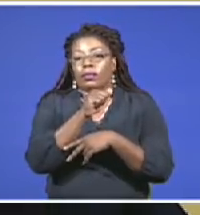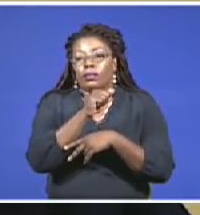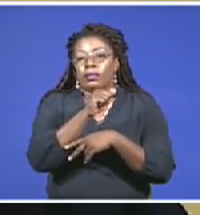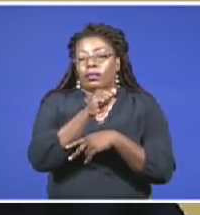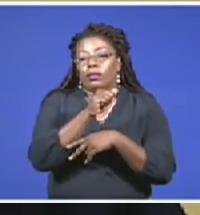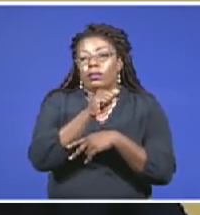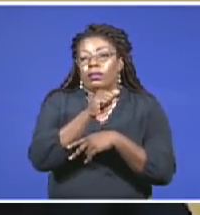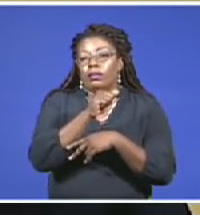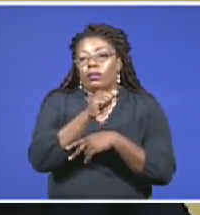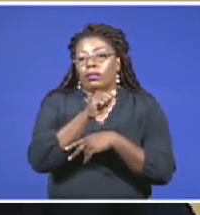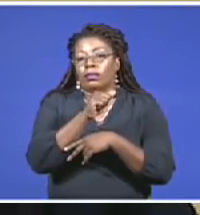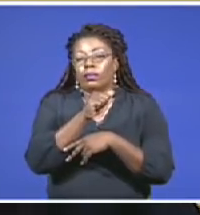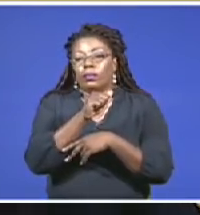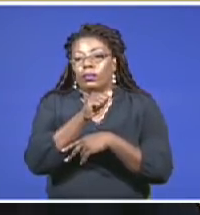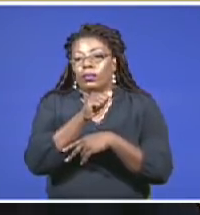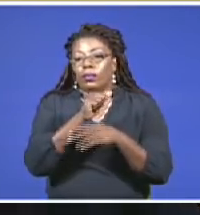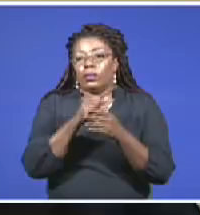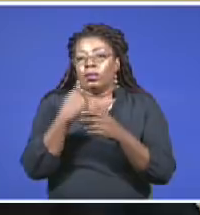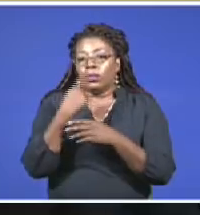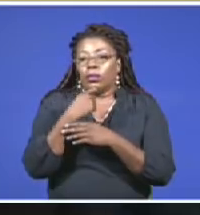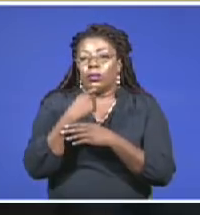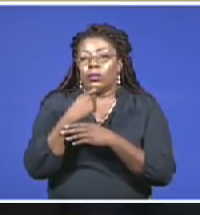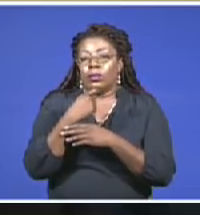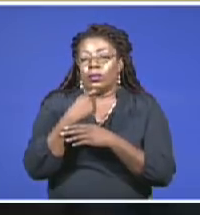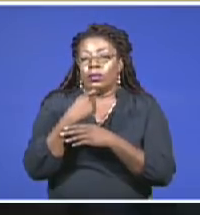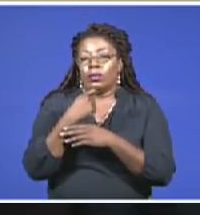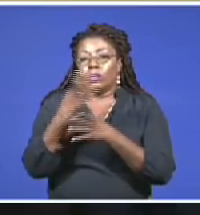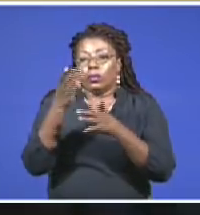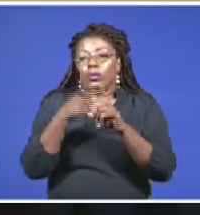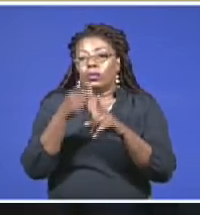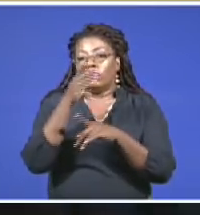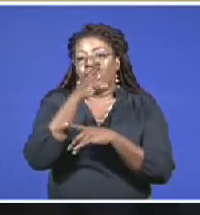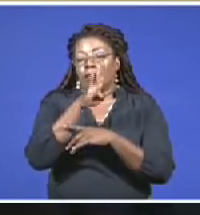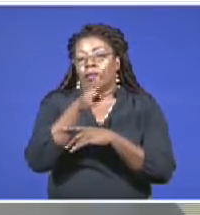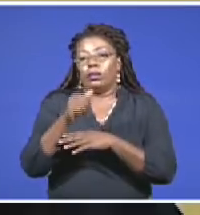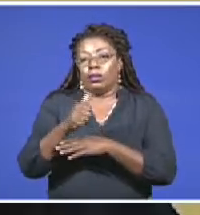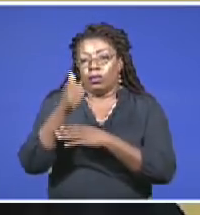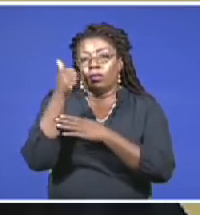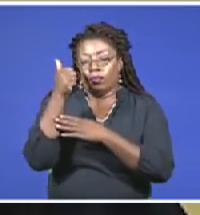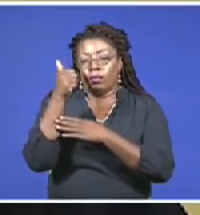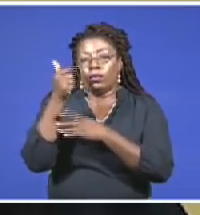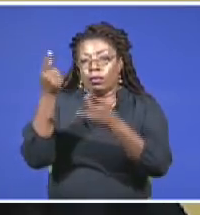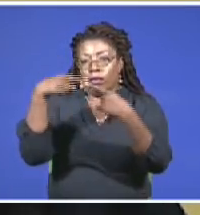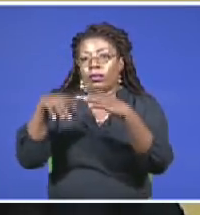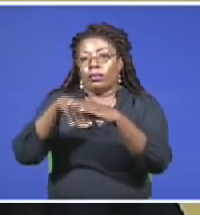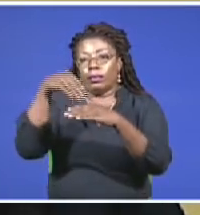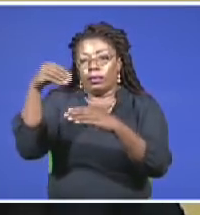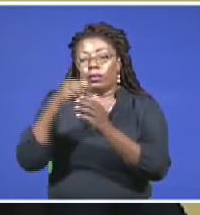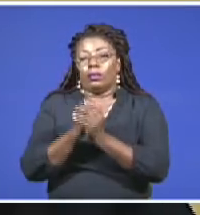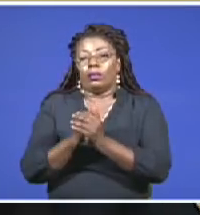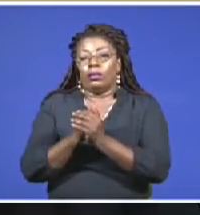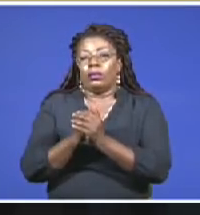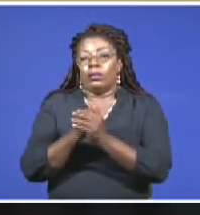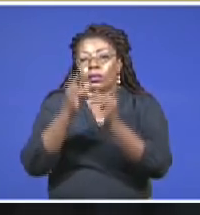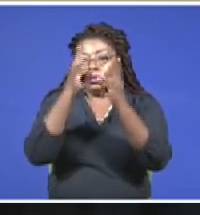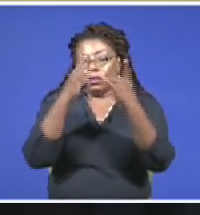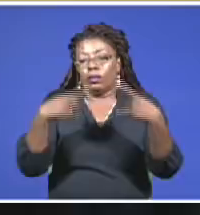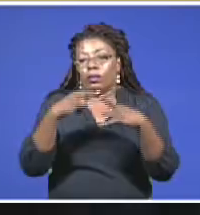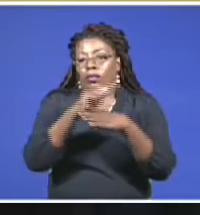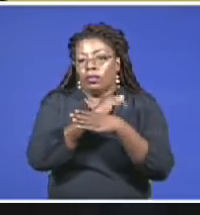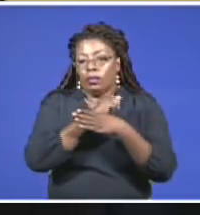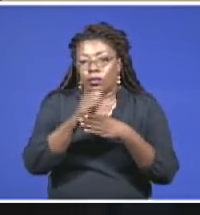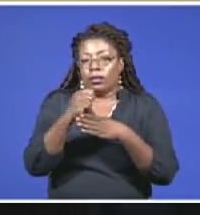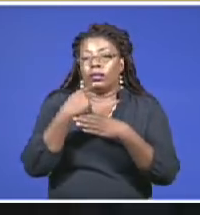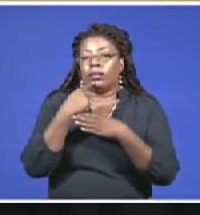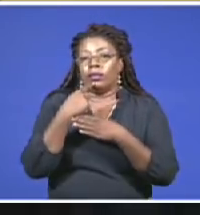have who aspire to be a FIBA official can come on as well. The camp, it goes in depth, it trains, and it